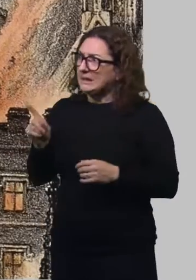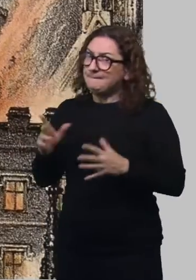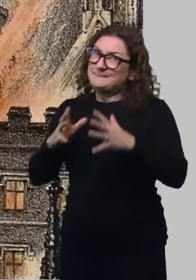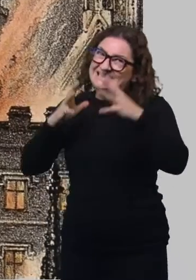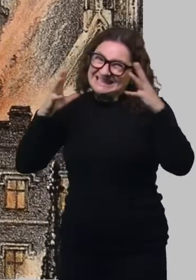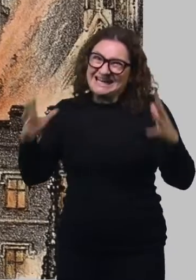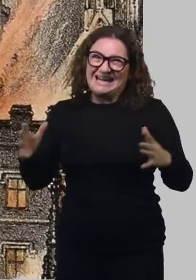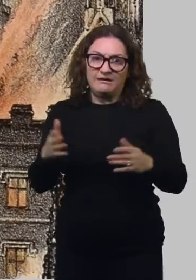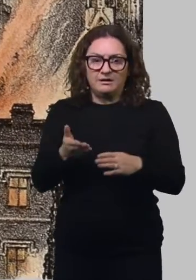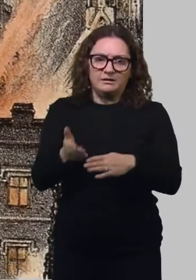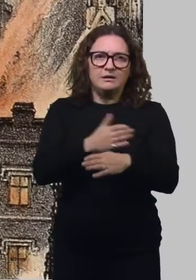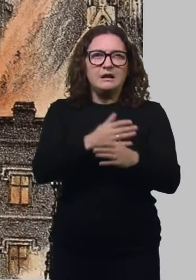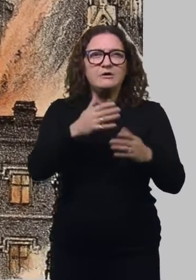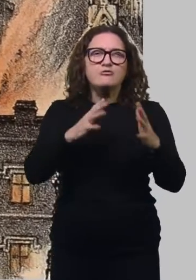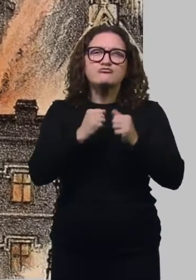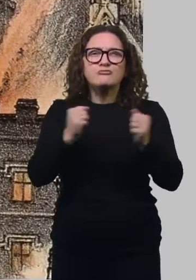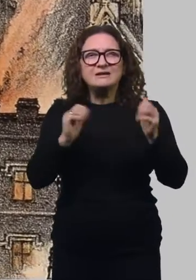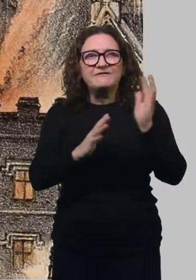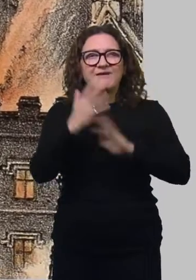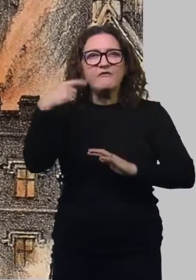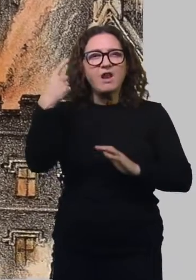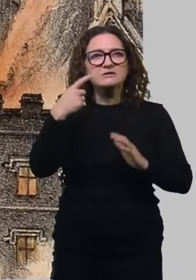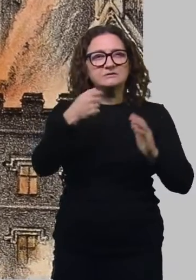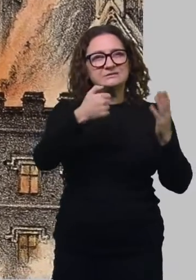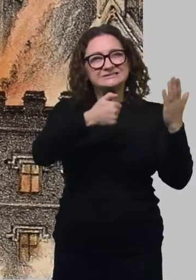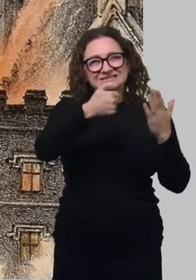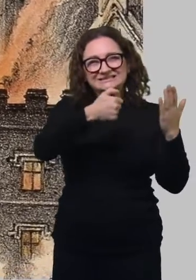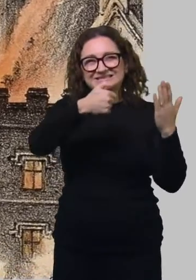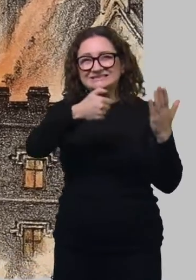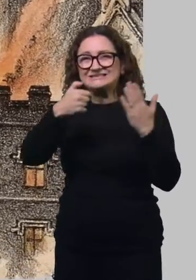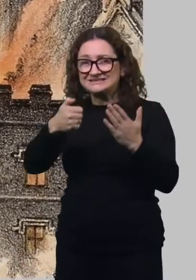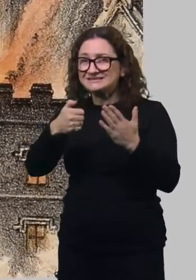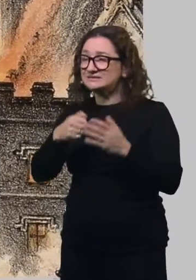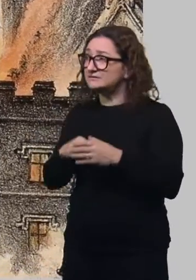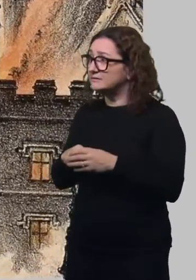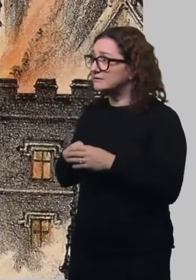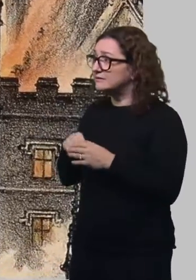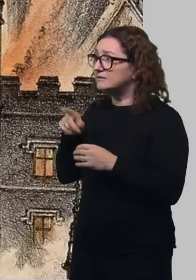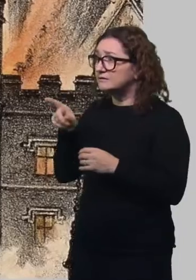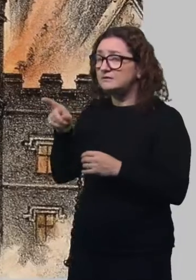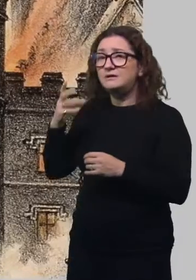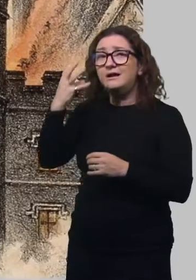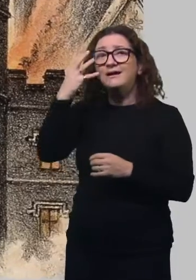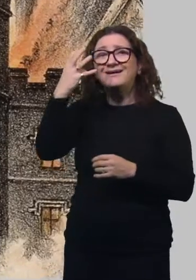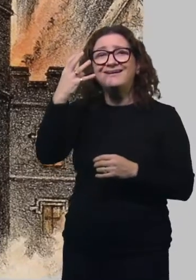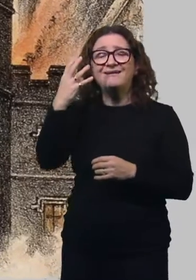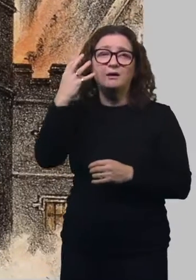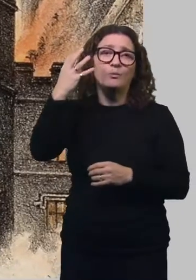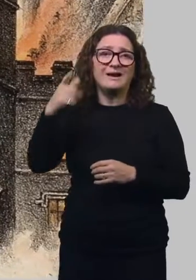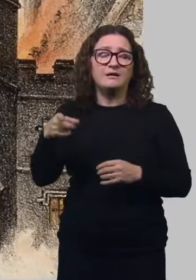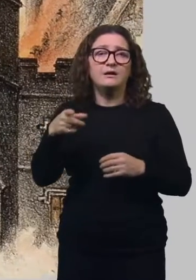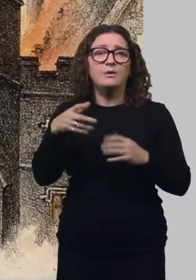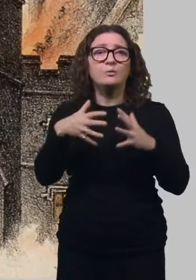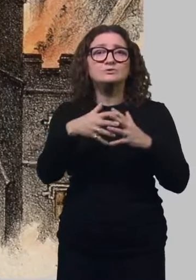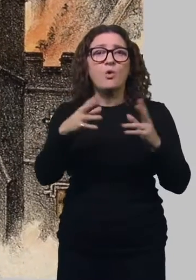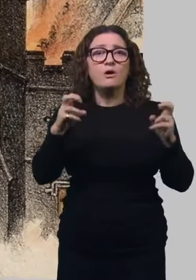of 1666. The King and Queen could see the blaze from Windsor Castle, around 20 miles away, as could passengers in stagecoaches